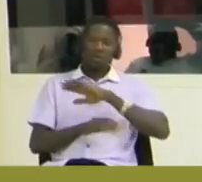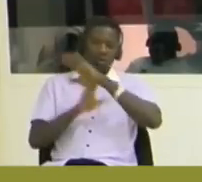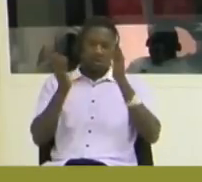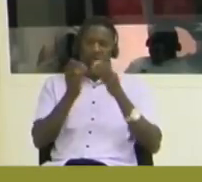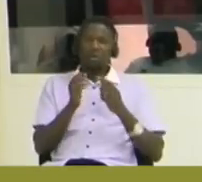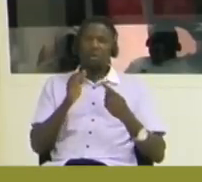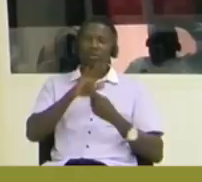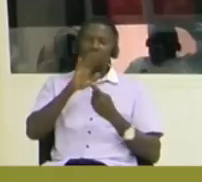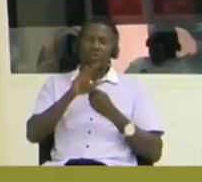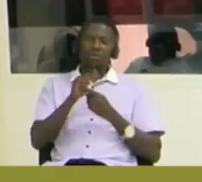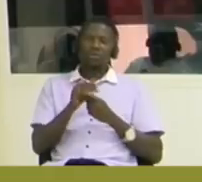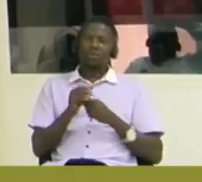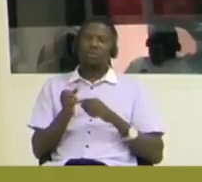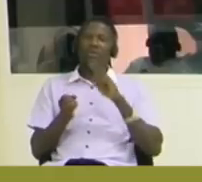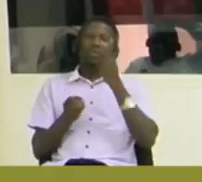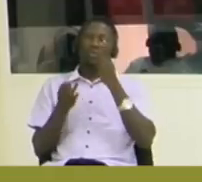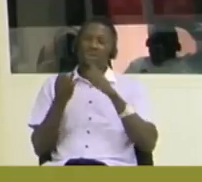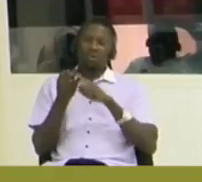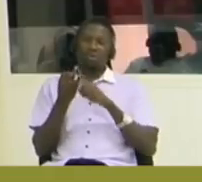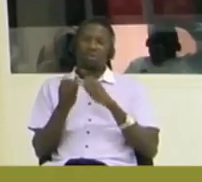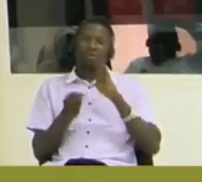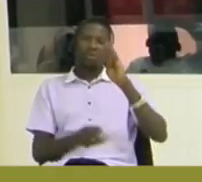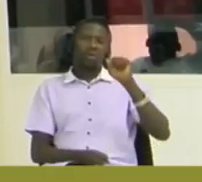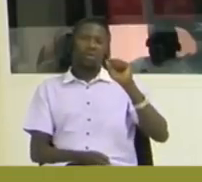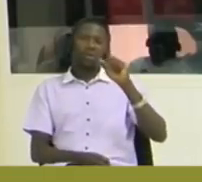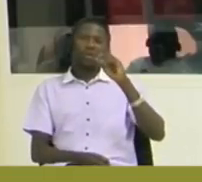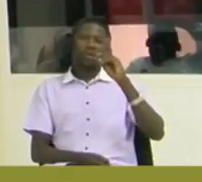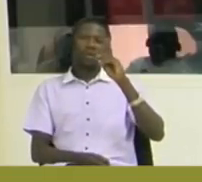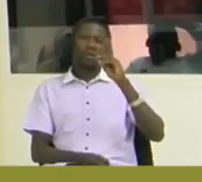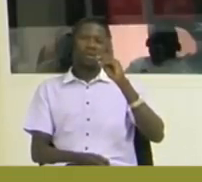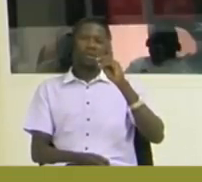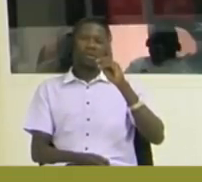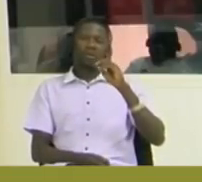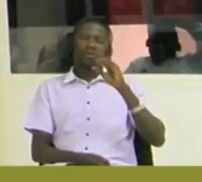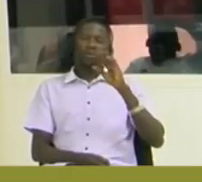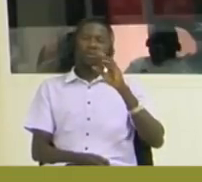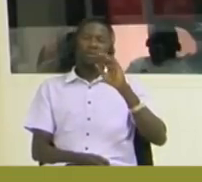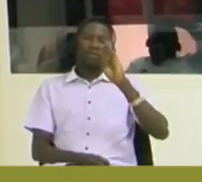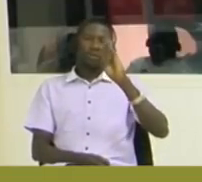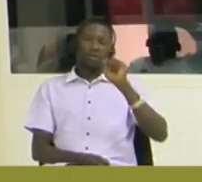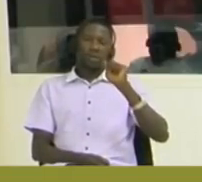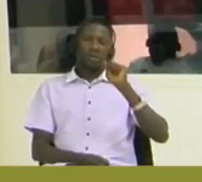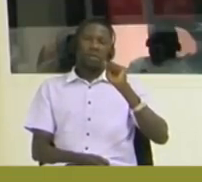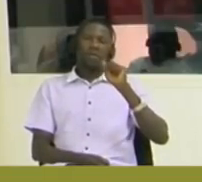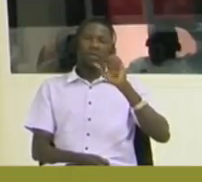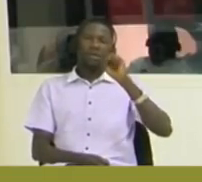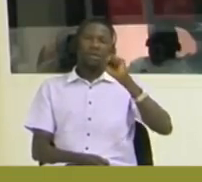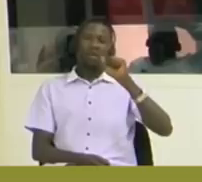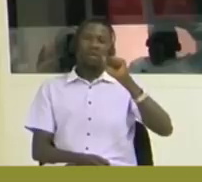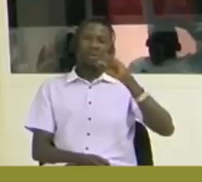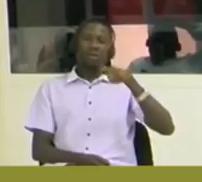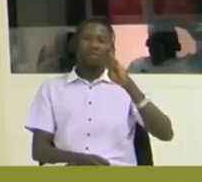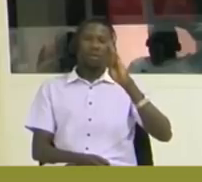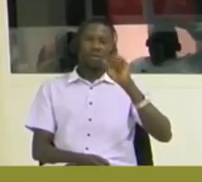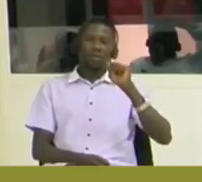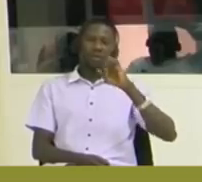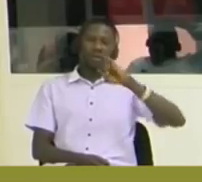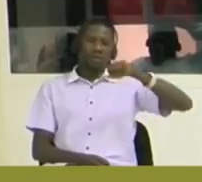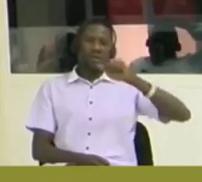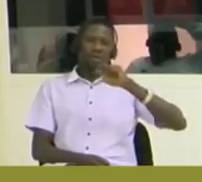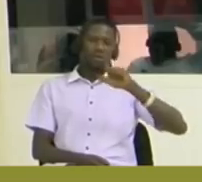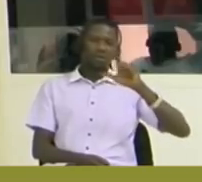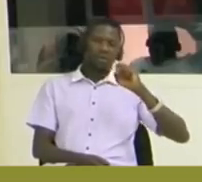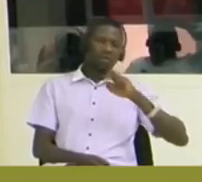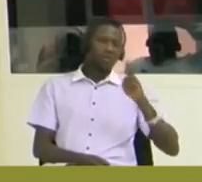too, Batsamba Jalo was not my driver at the time. So he could not have been in the car.